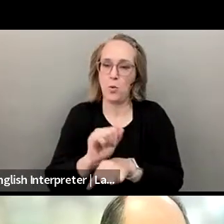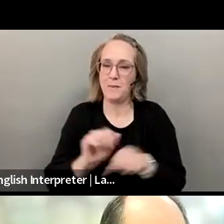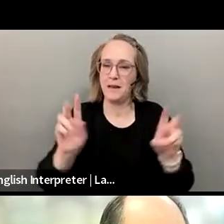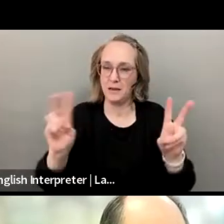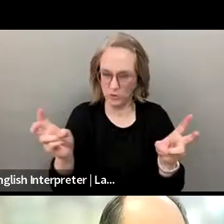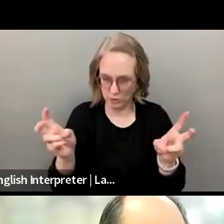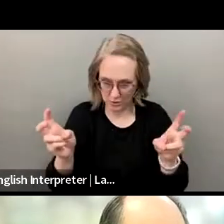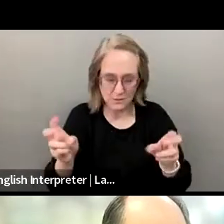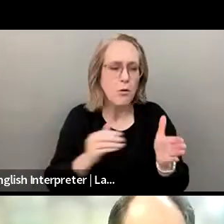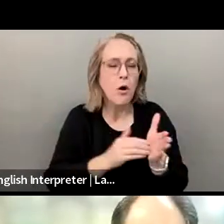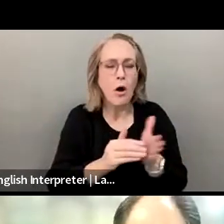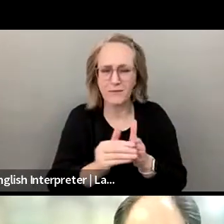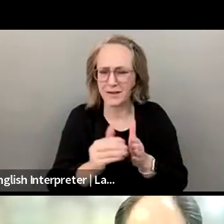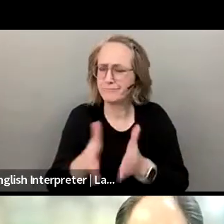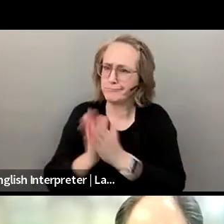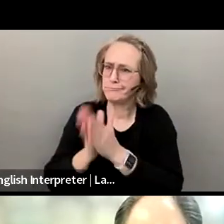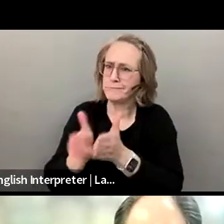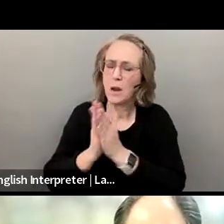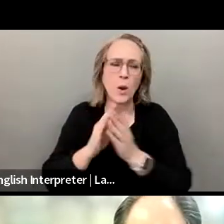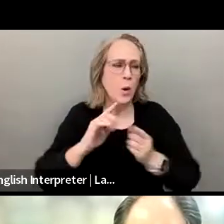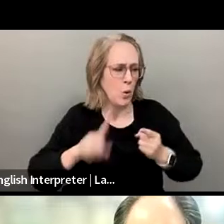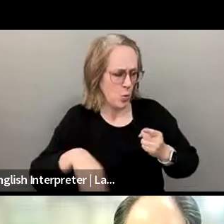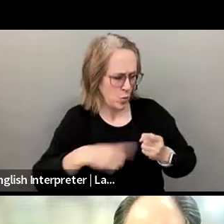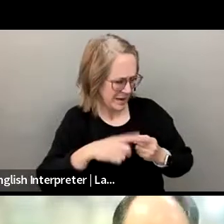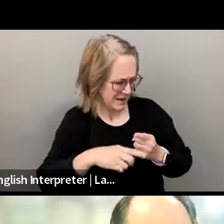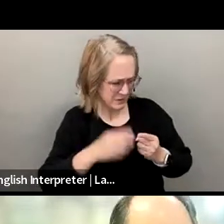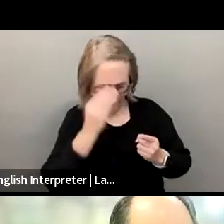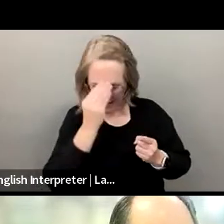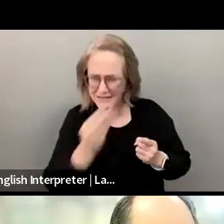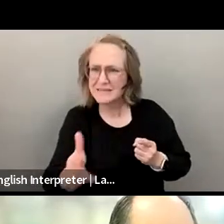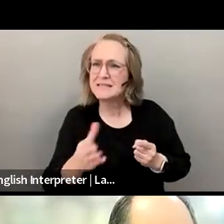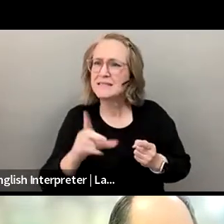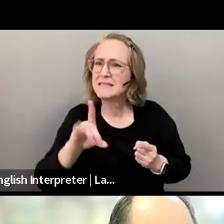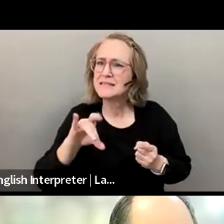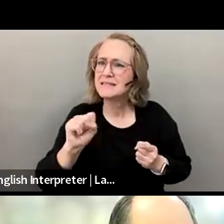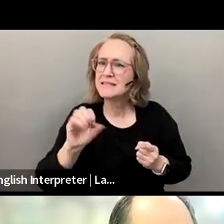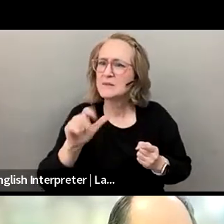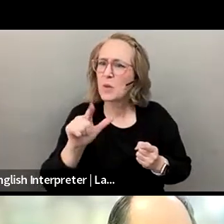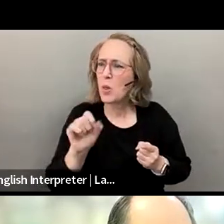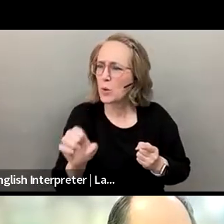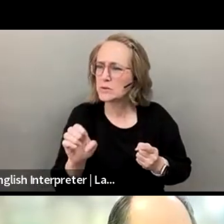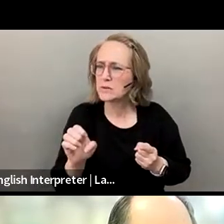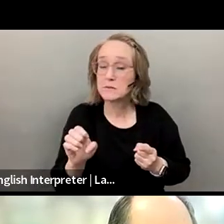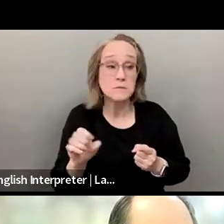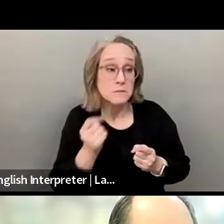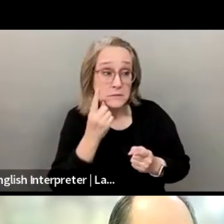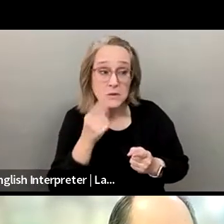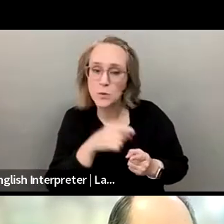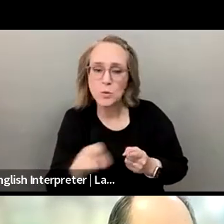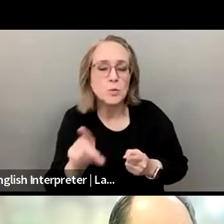do often get that question, when do I have to disclose that I have a disability? You don't have to disclose that you have a